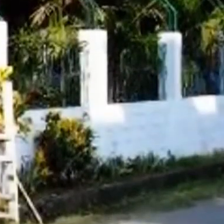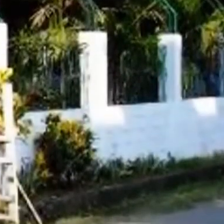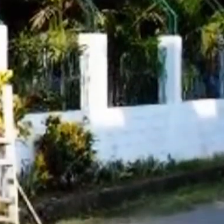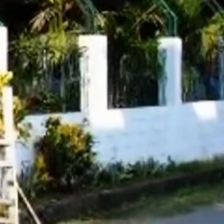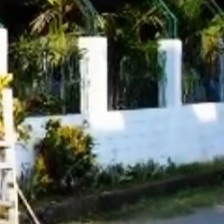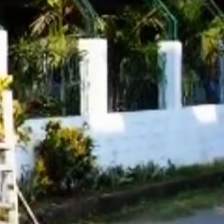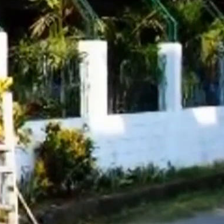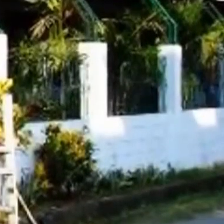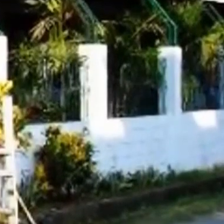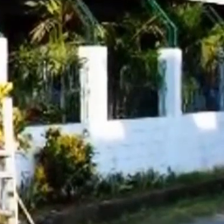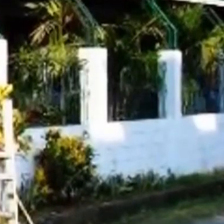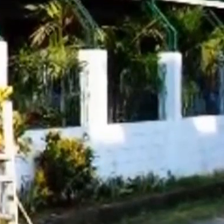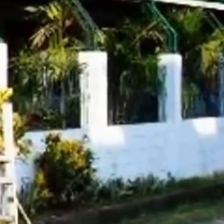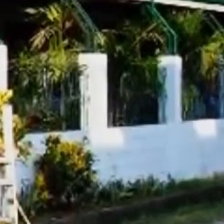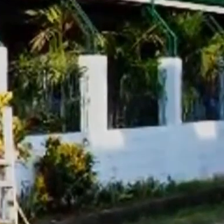up.